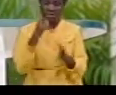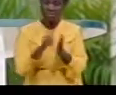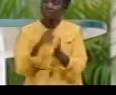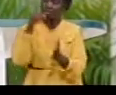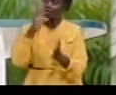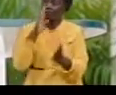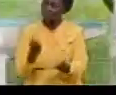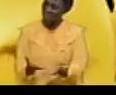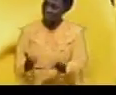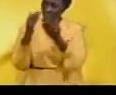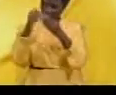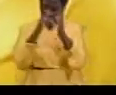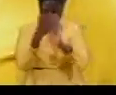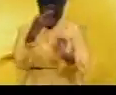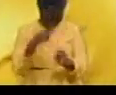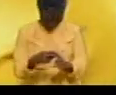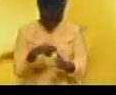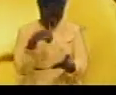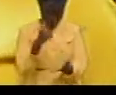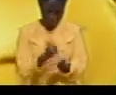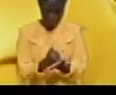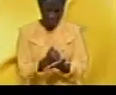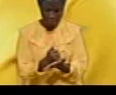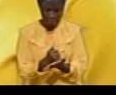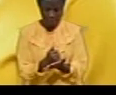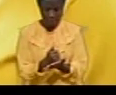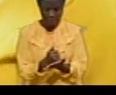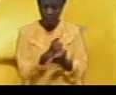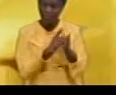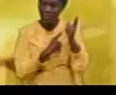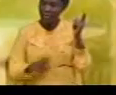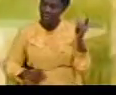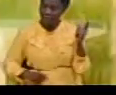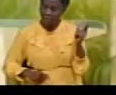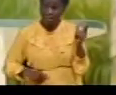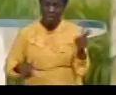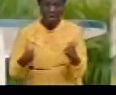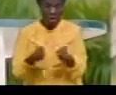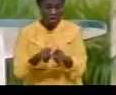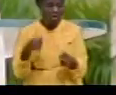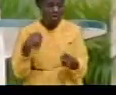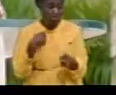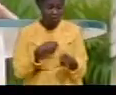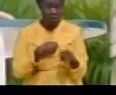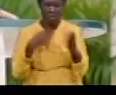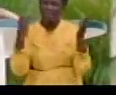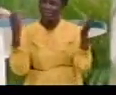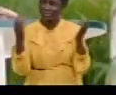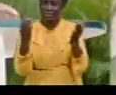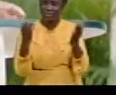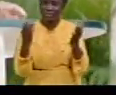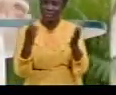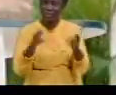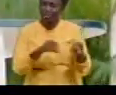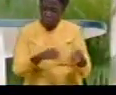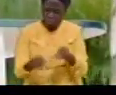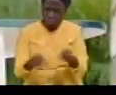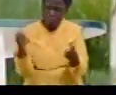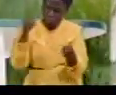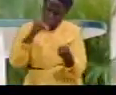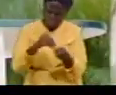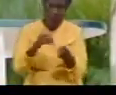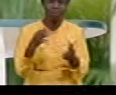in Jesus' name. Lord, as we celebrate, do more. Do